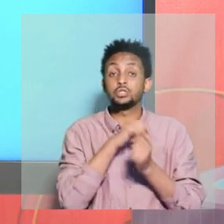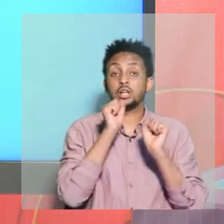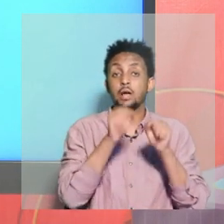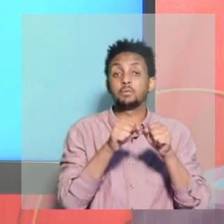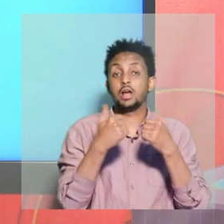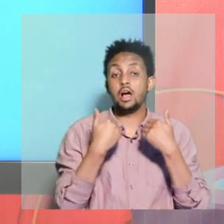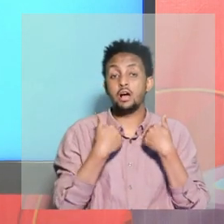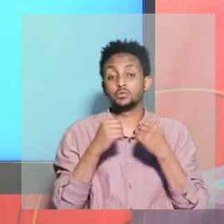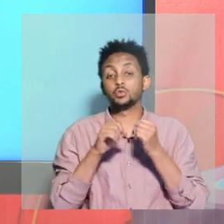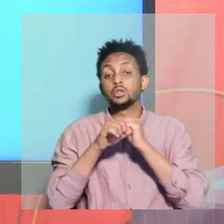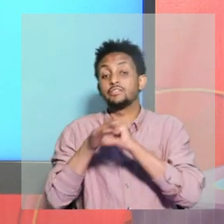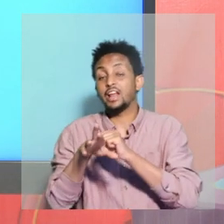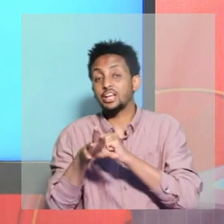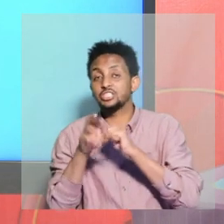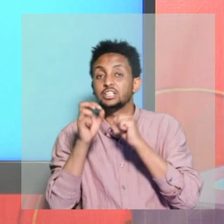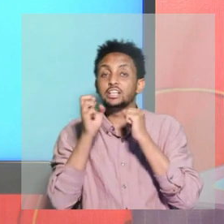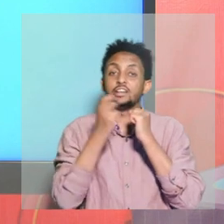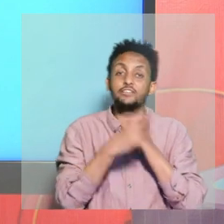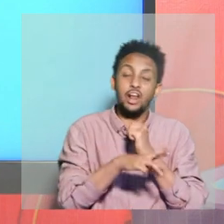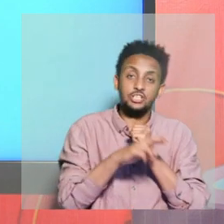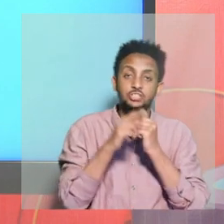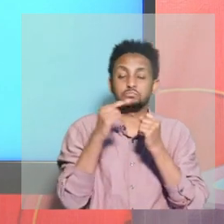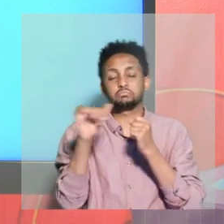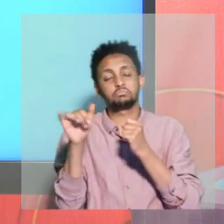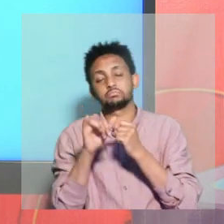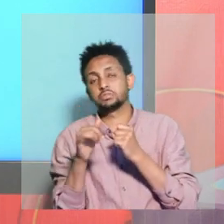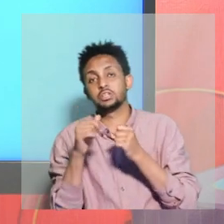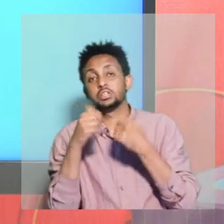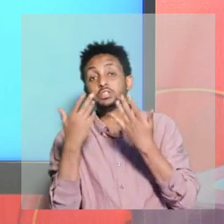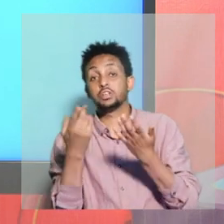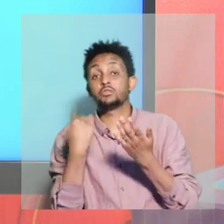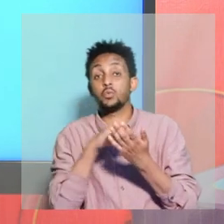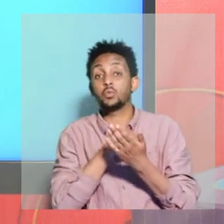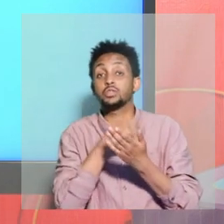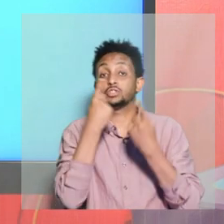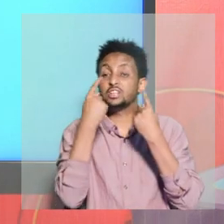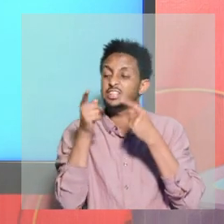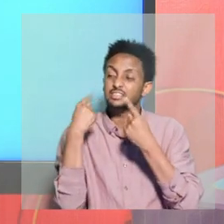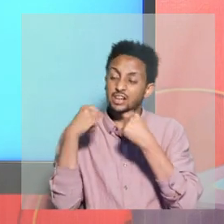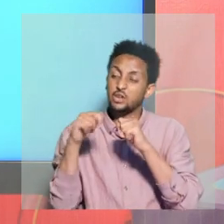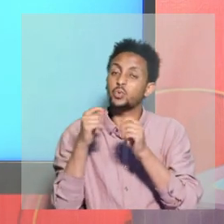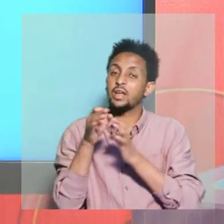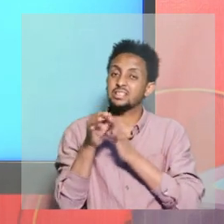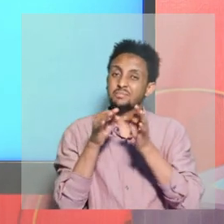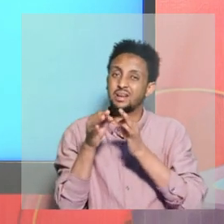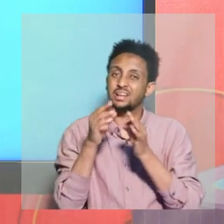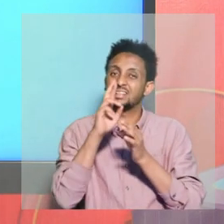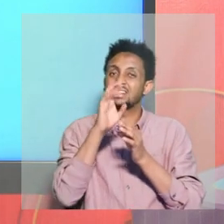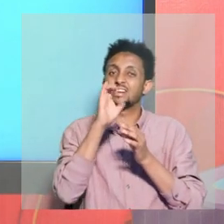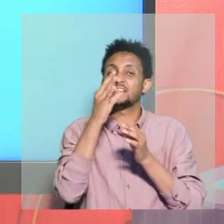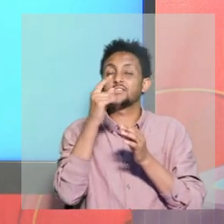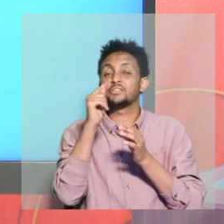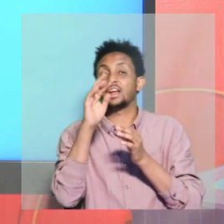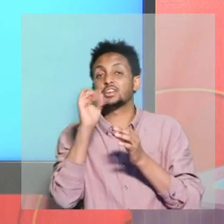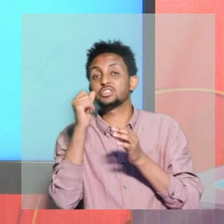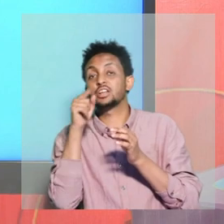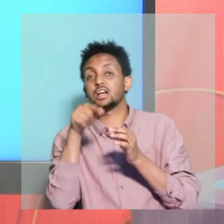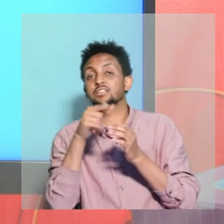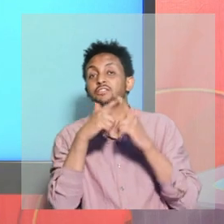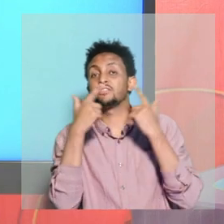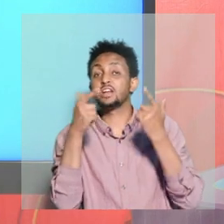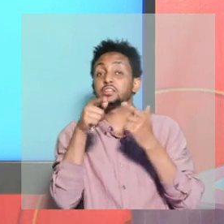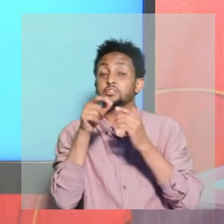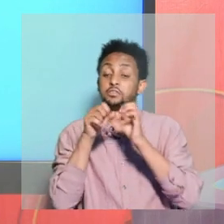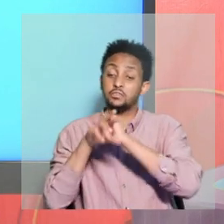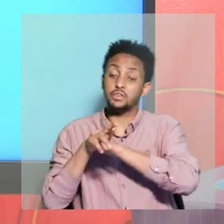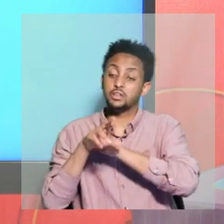light to have reflection, refraction, and so on. Therefore, he tries to explain reflection as there is